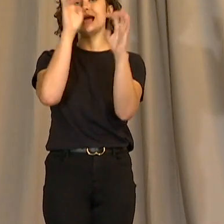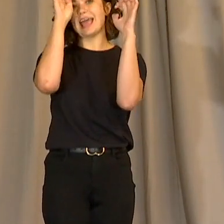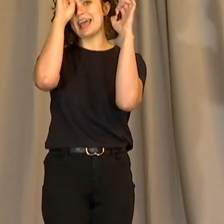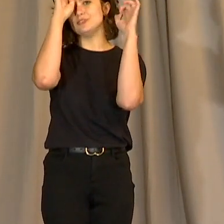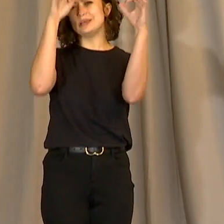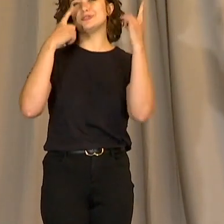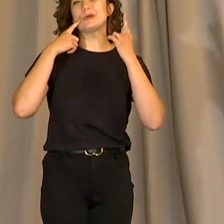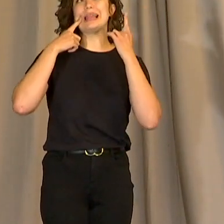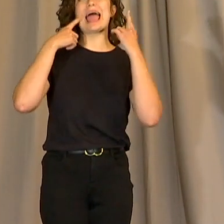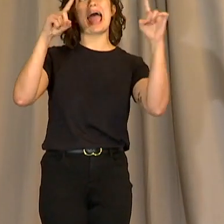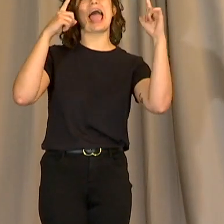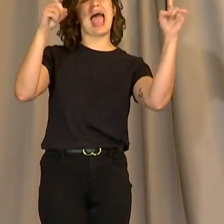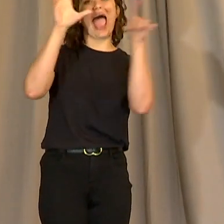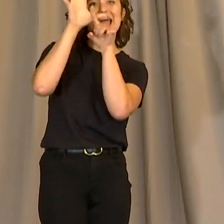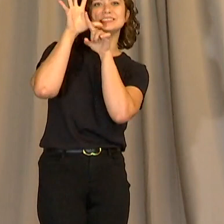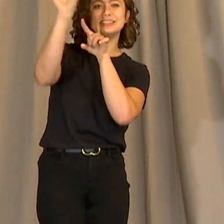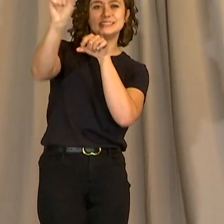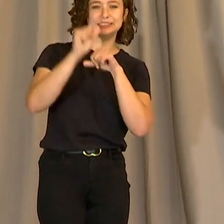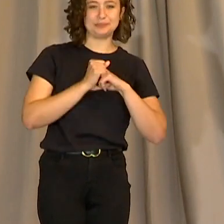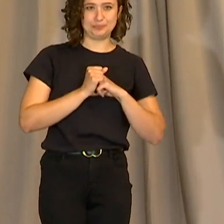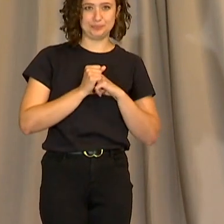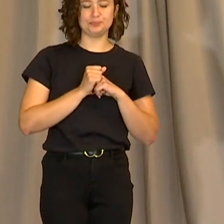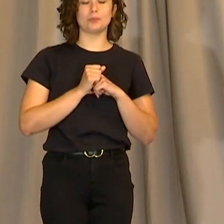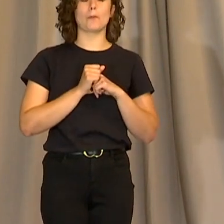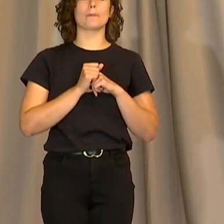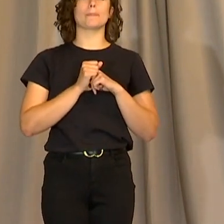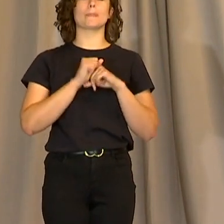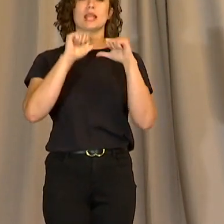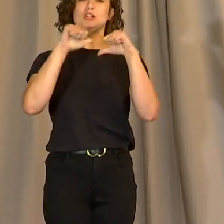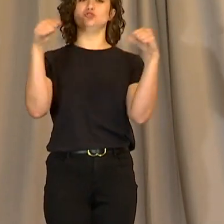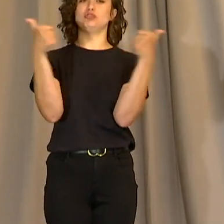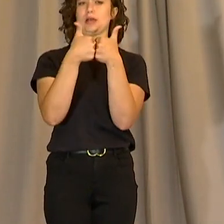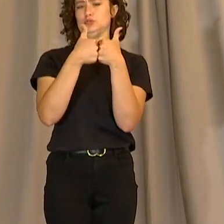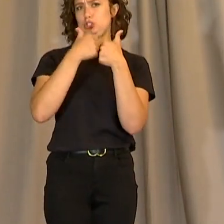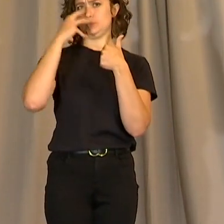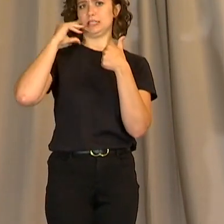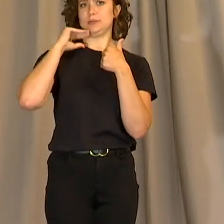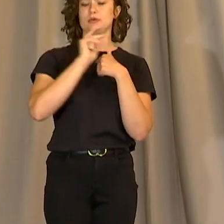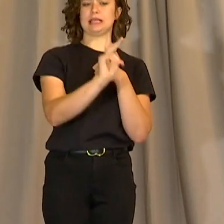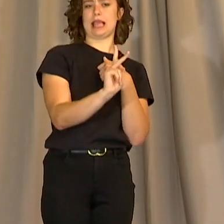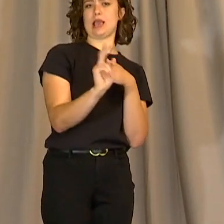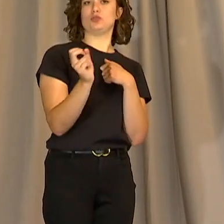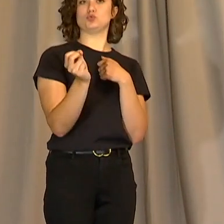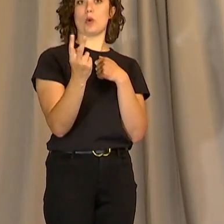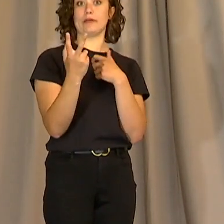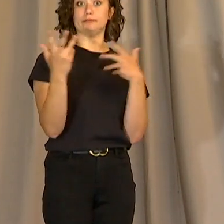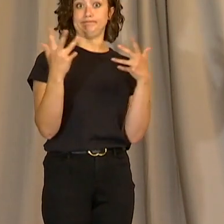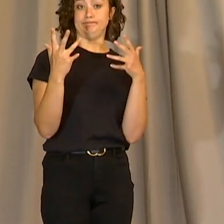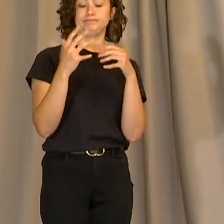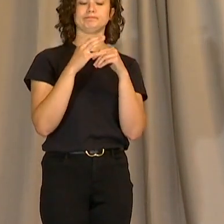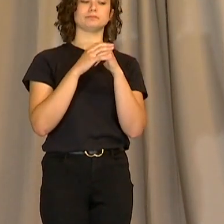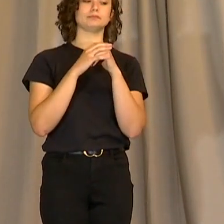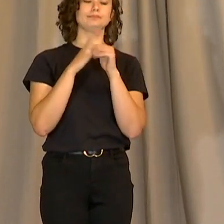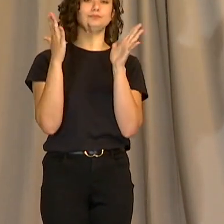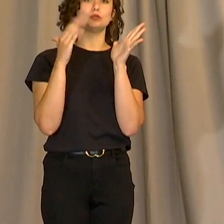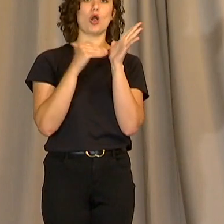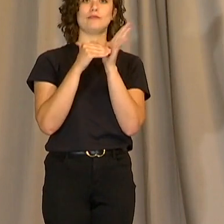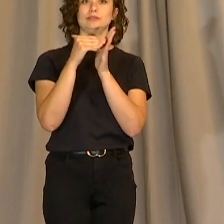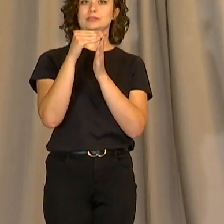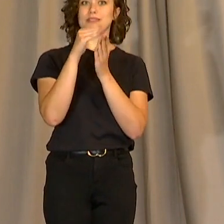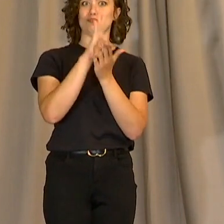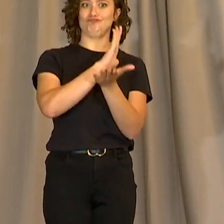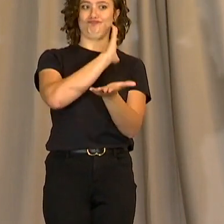excellence and the challenges that we experience in K through 12 are often reflected in